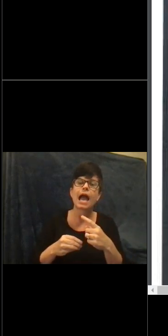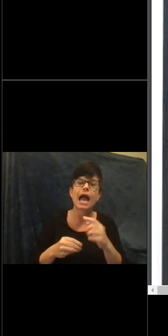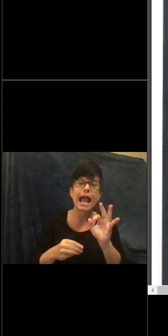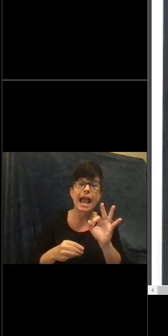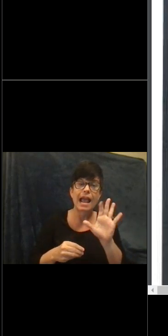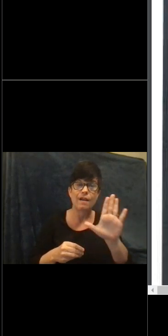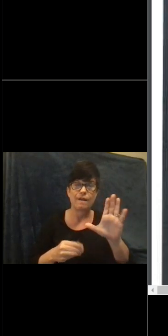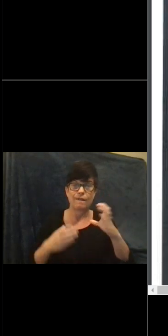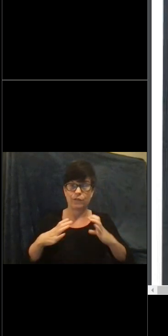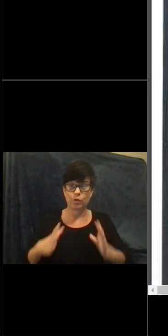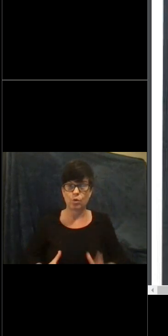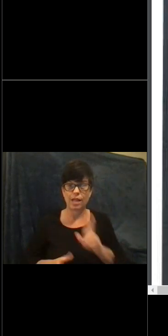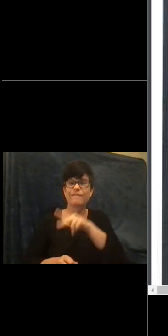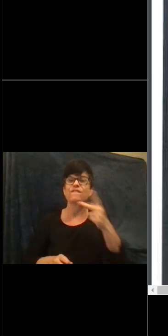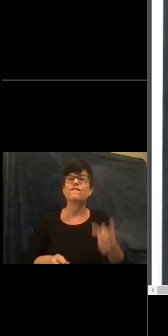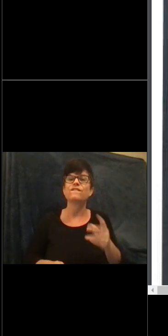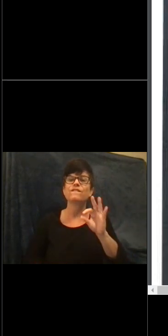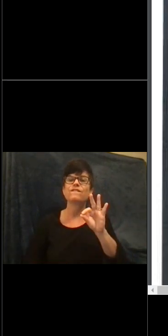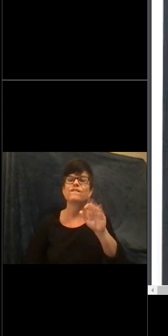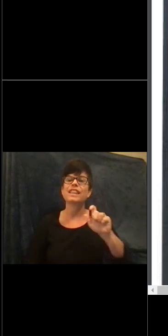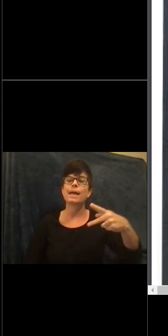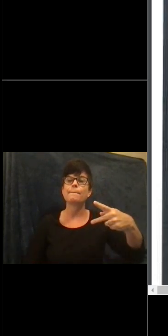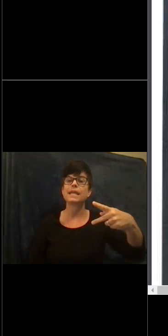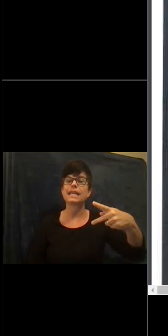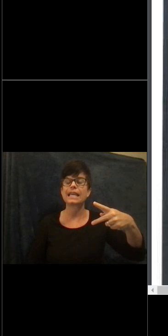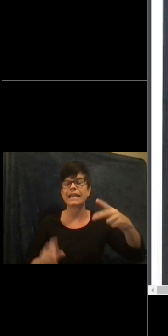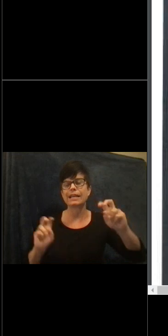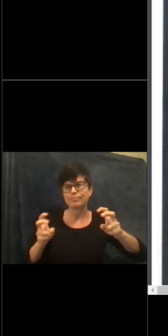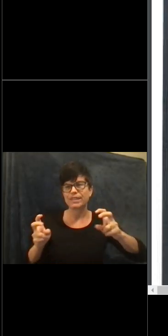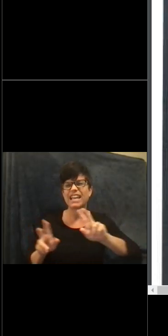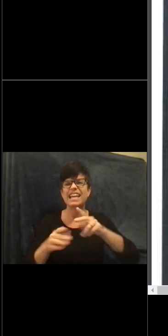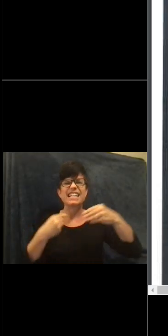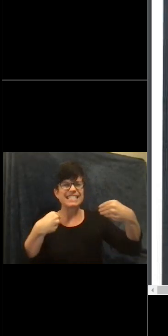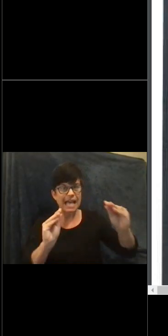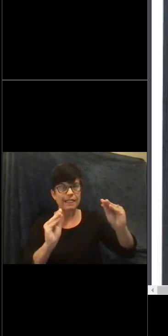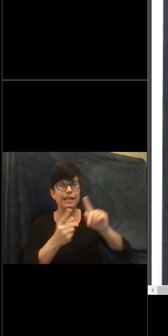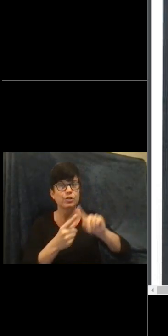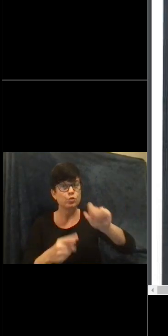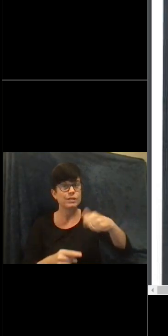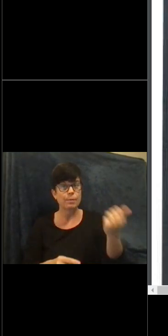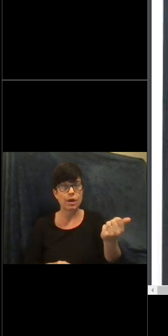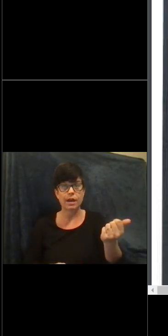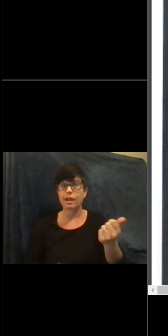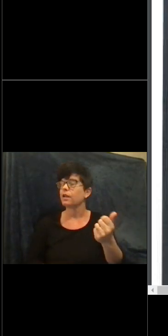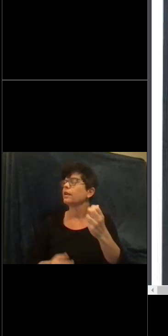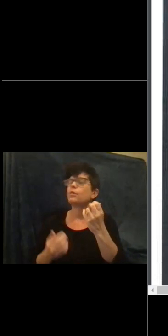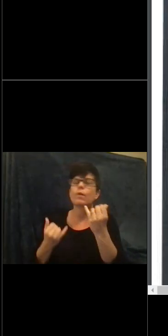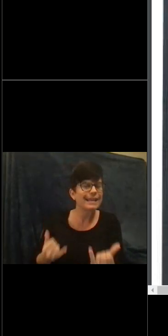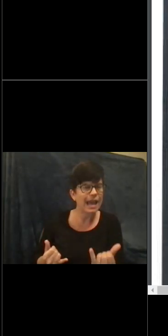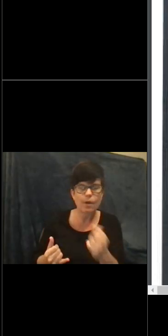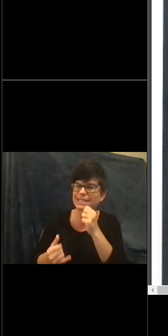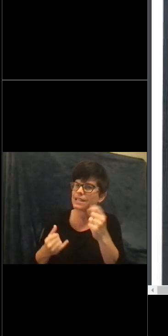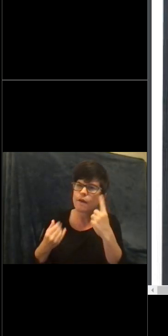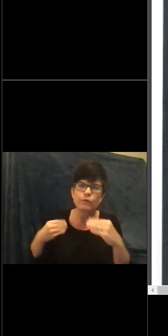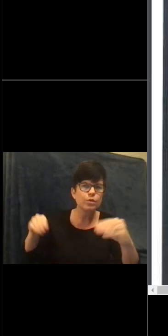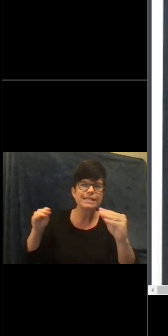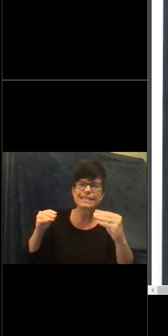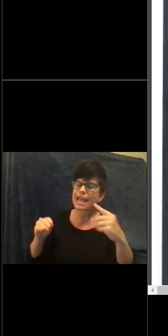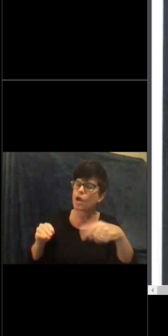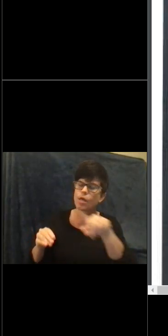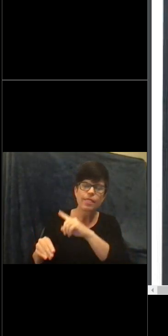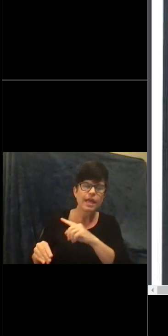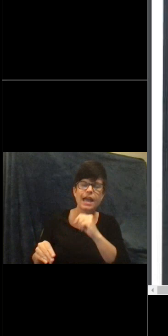client flipping this property and selling it to someone else. Could you address that comment? Yes. It is not on the market. They have no intent to do so.